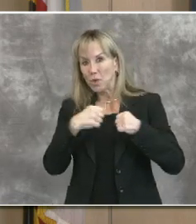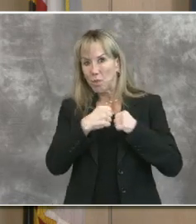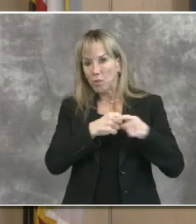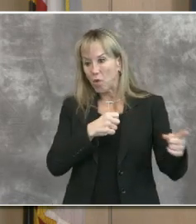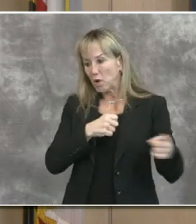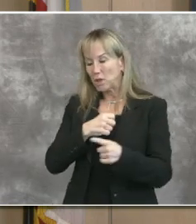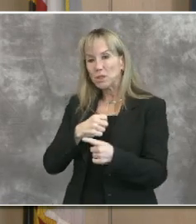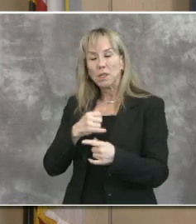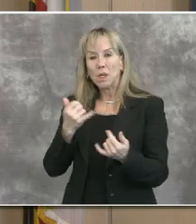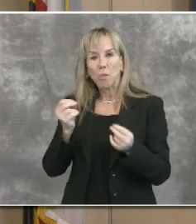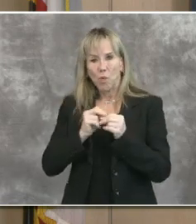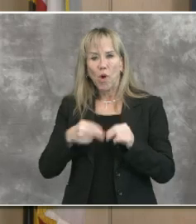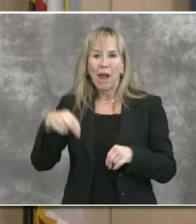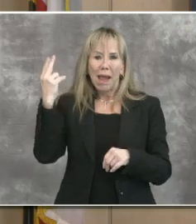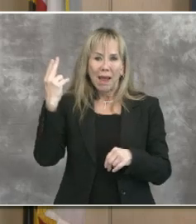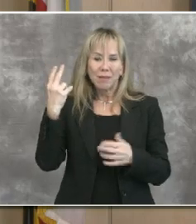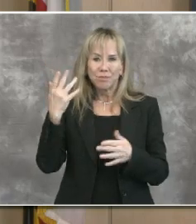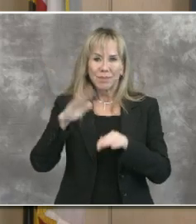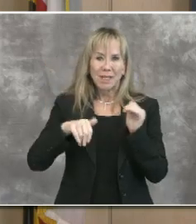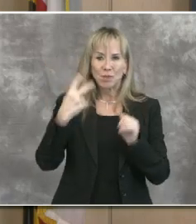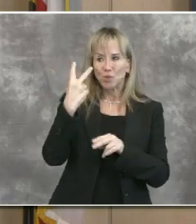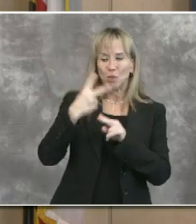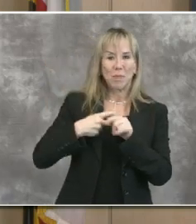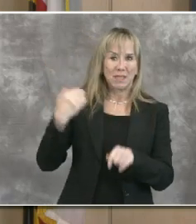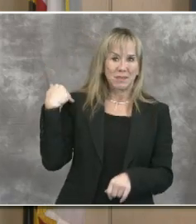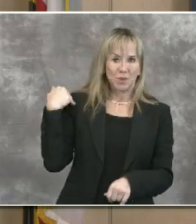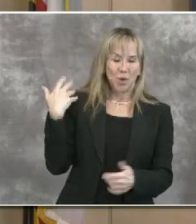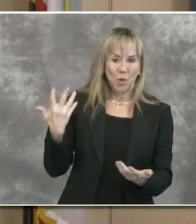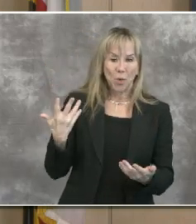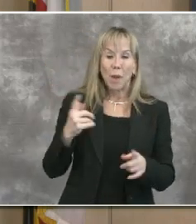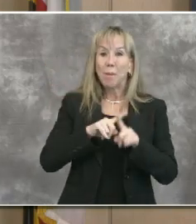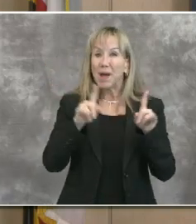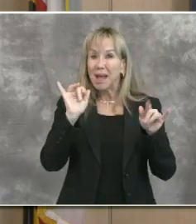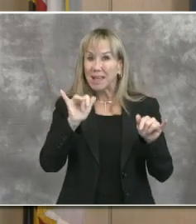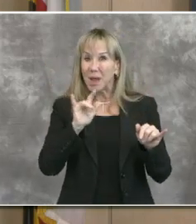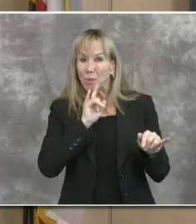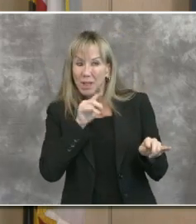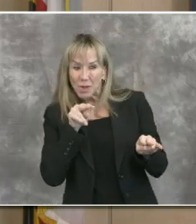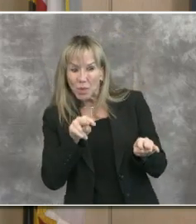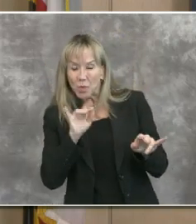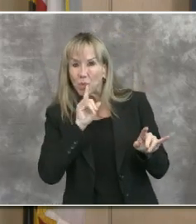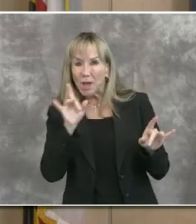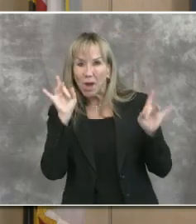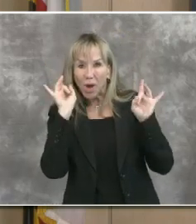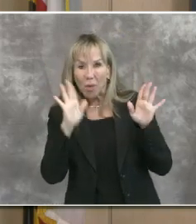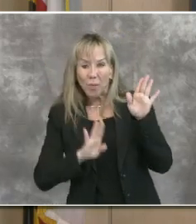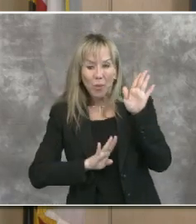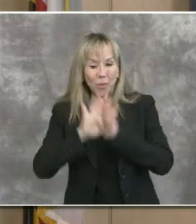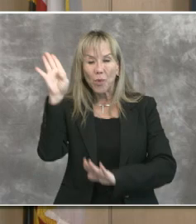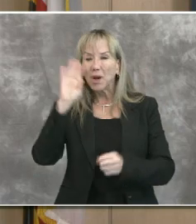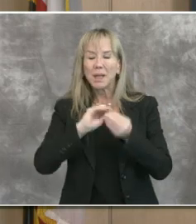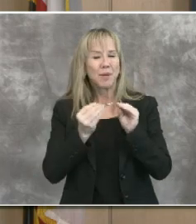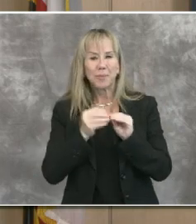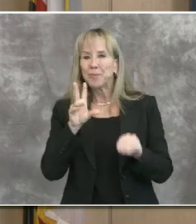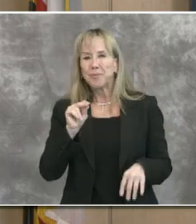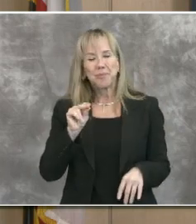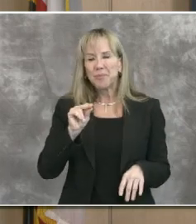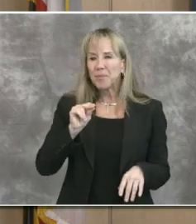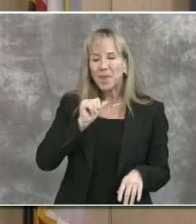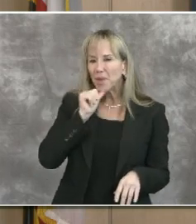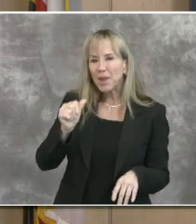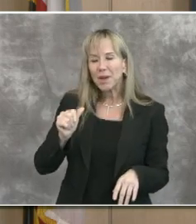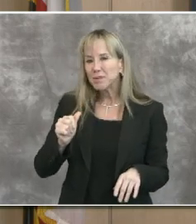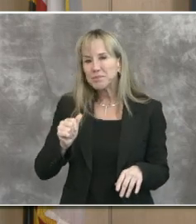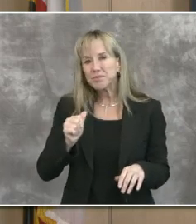really have COVID coming across the border, but it's still not a significant percentage of individuals who are coming